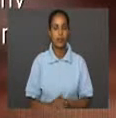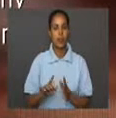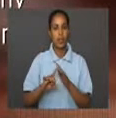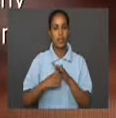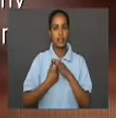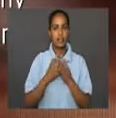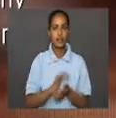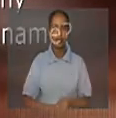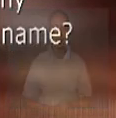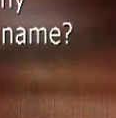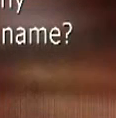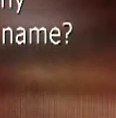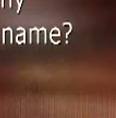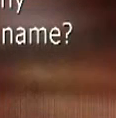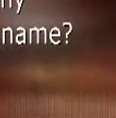Begin.